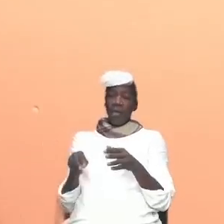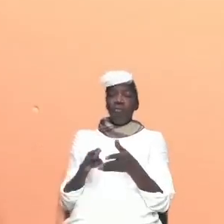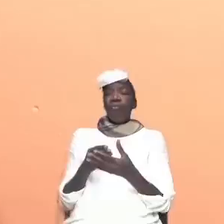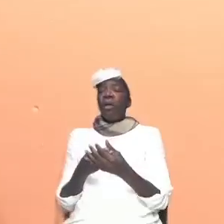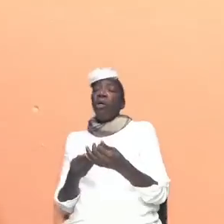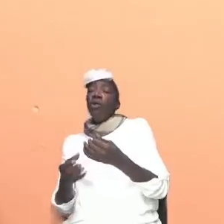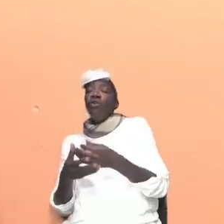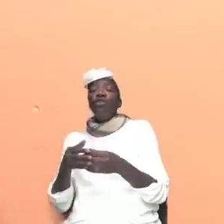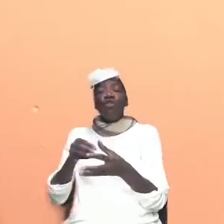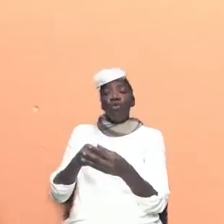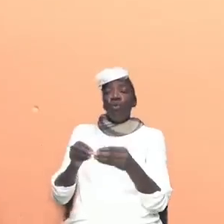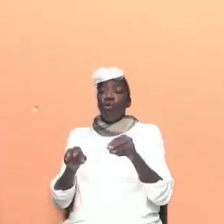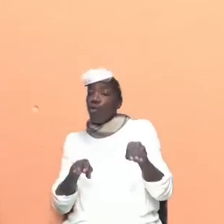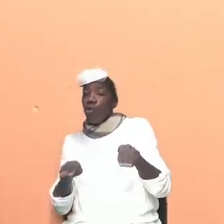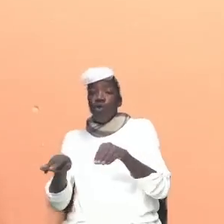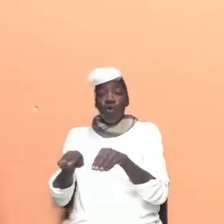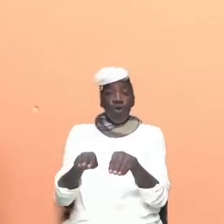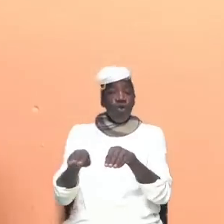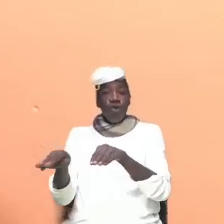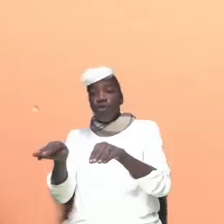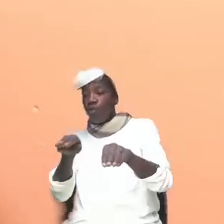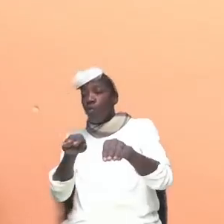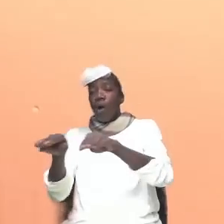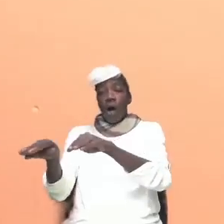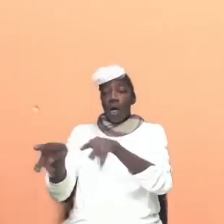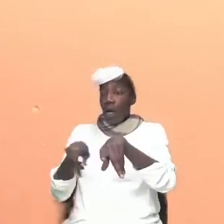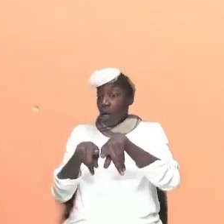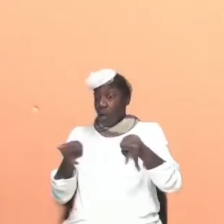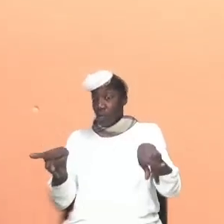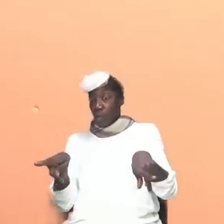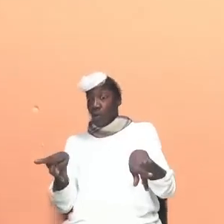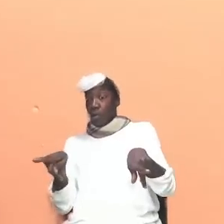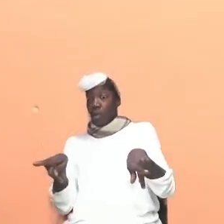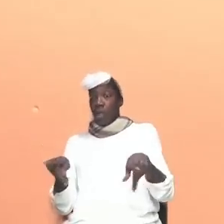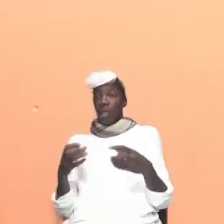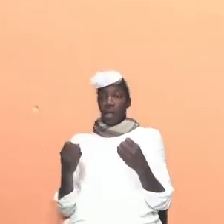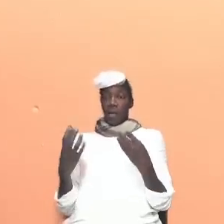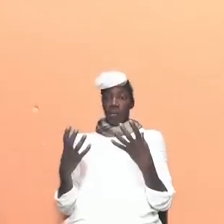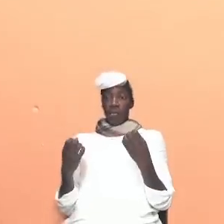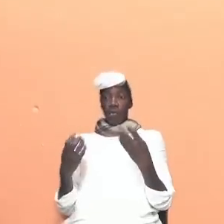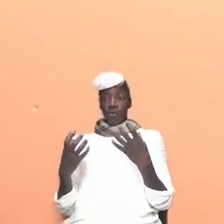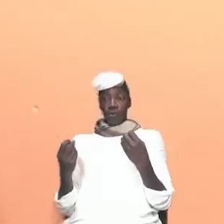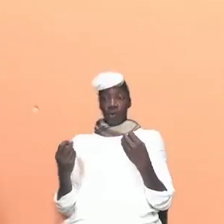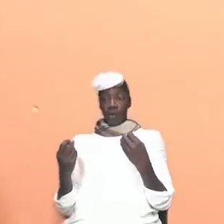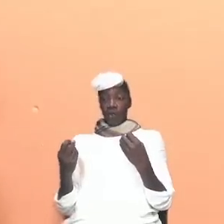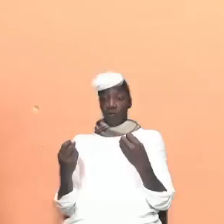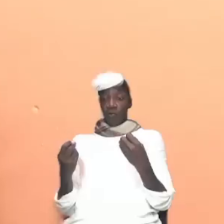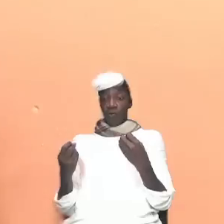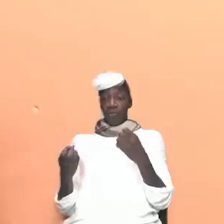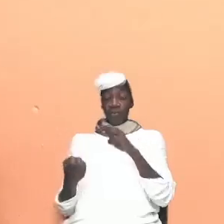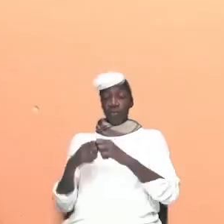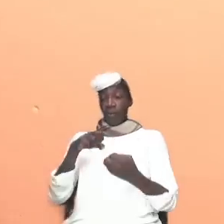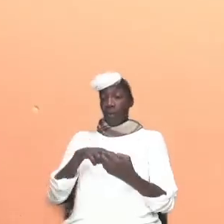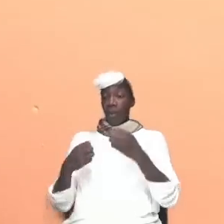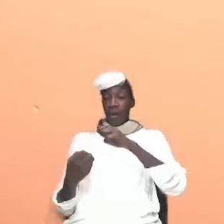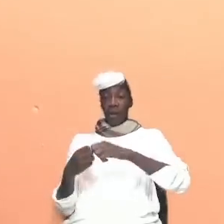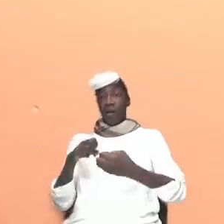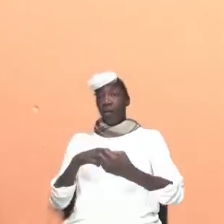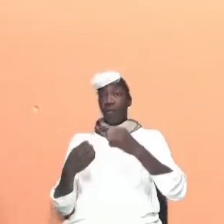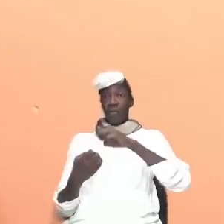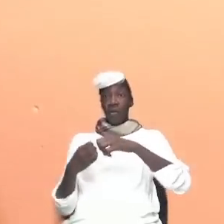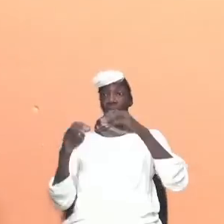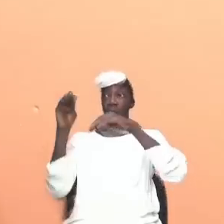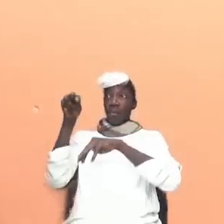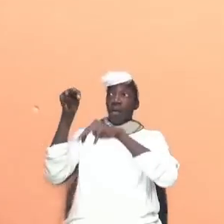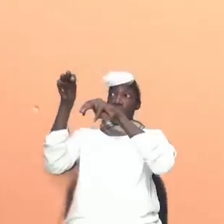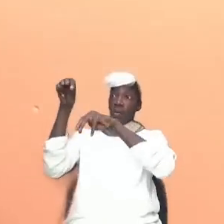through the park, but it is a whole lot of issues and a whole lot of ditches and a whole lot of mountains and a whole lot of